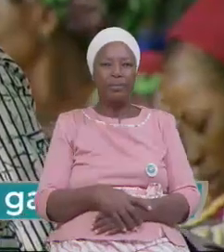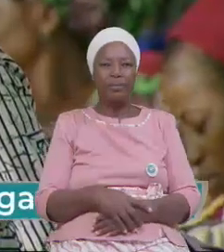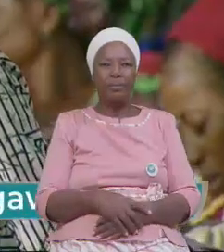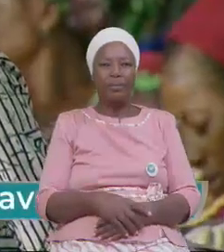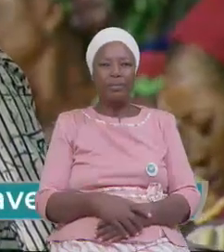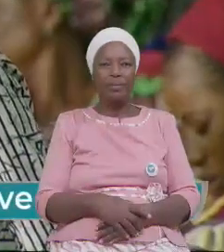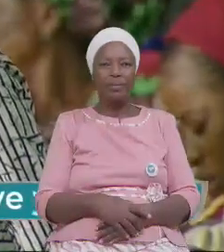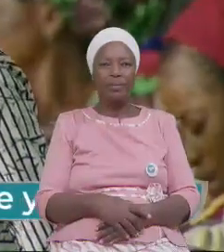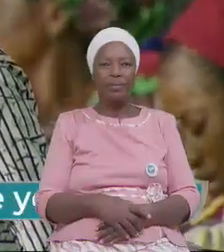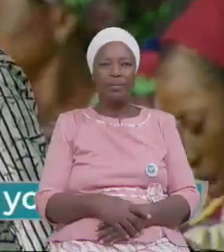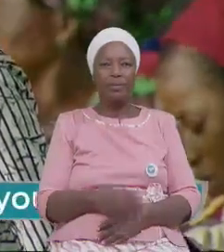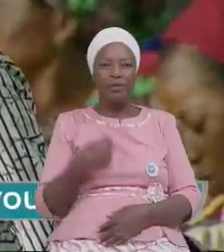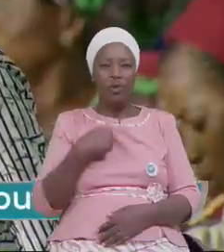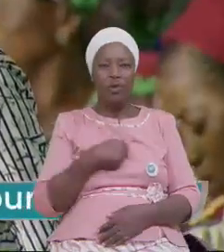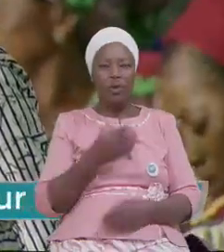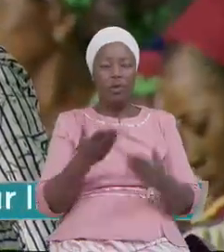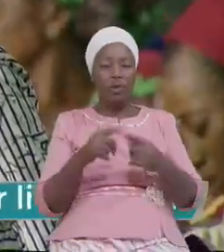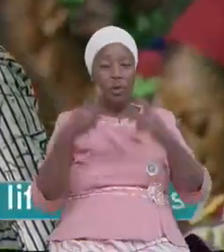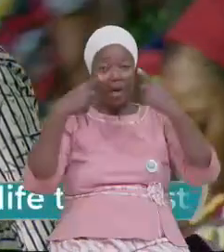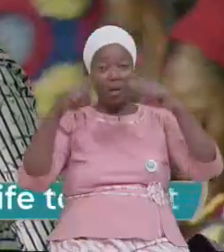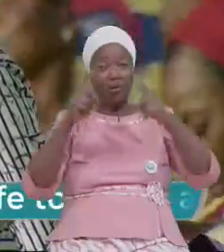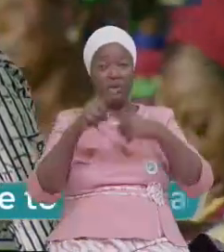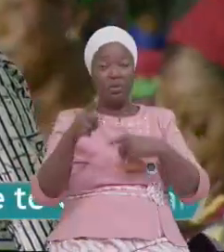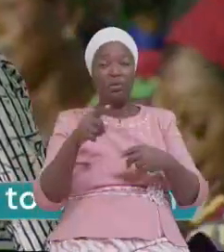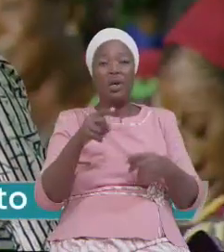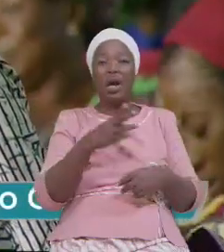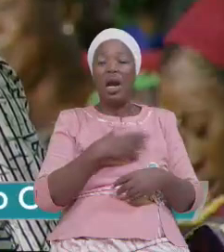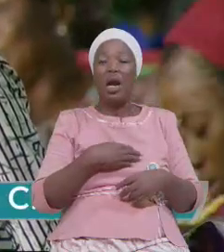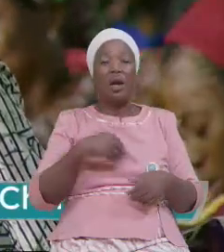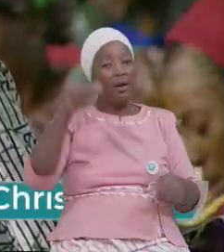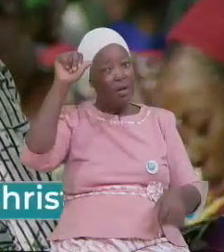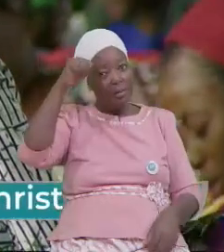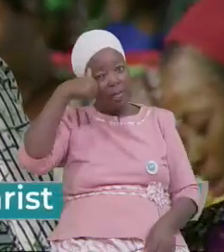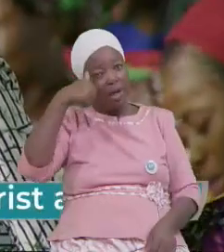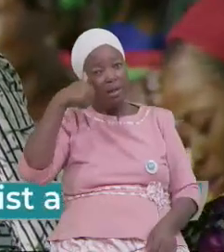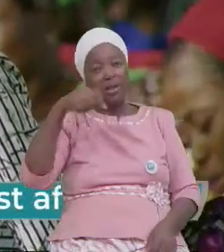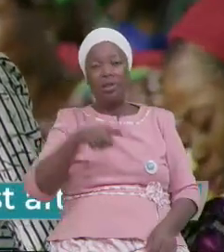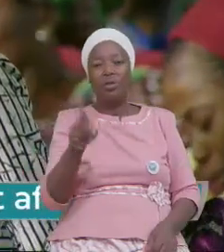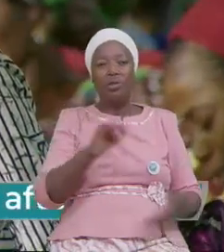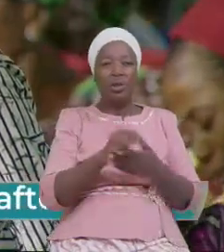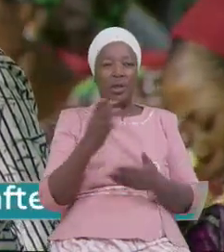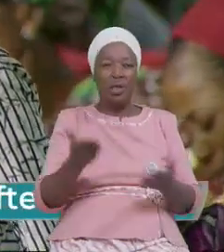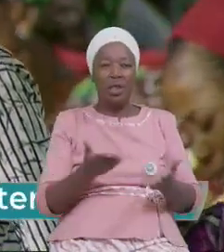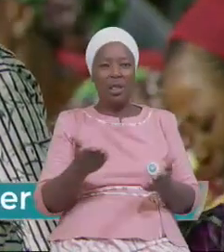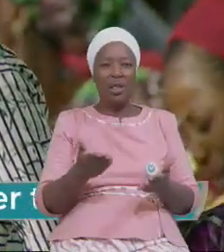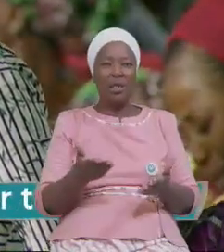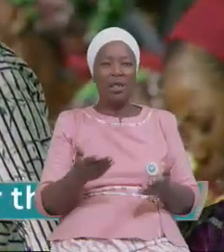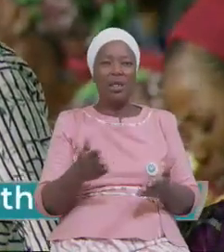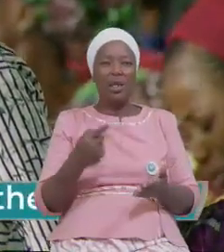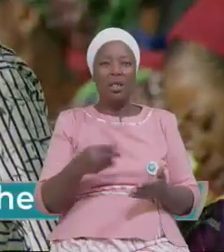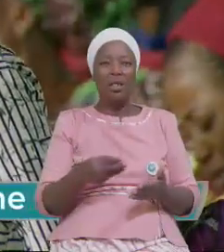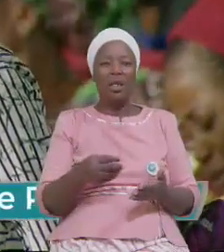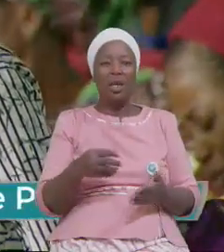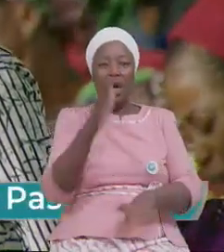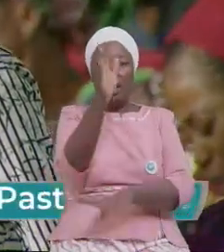We want to announce to you and remind those who have attended the lunch hour with